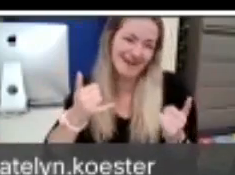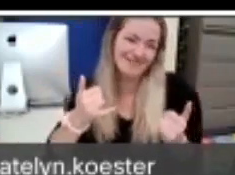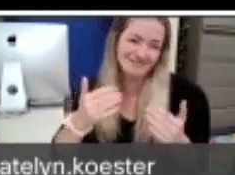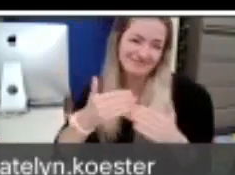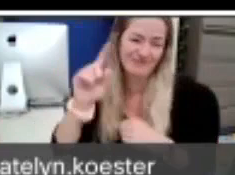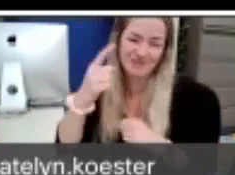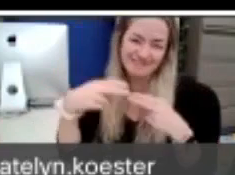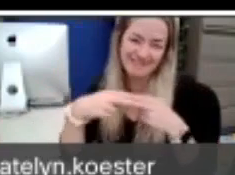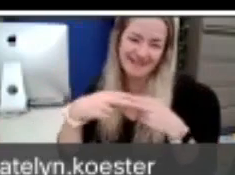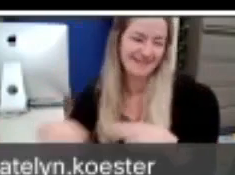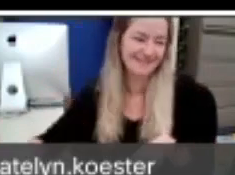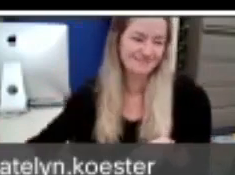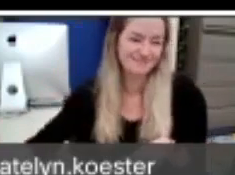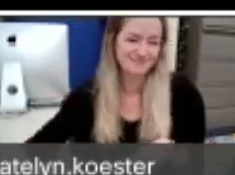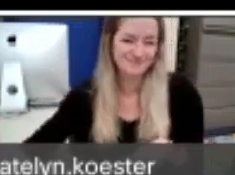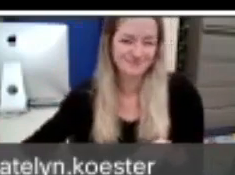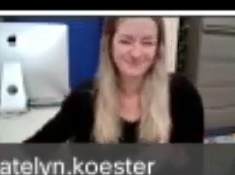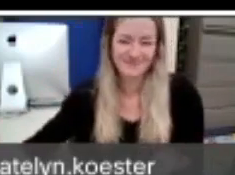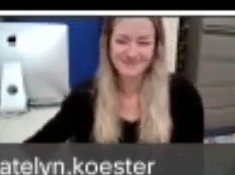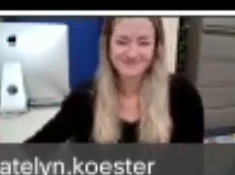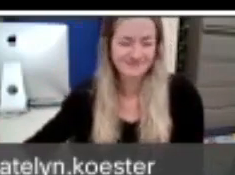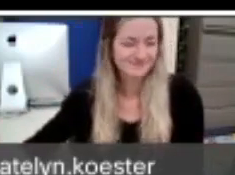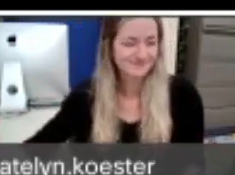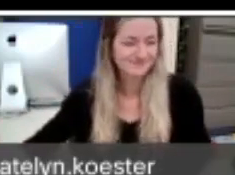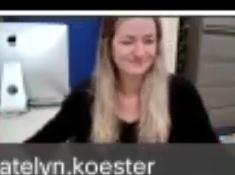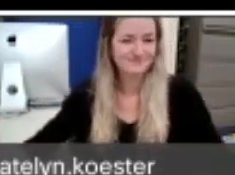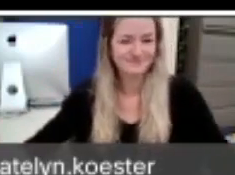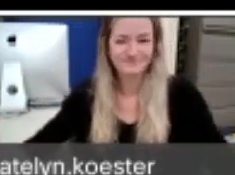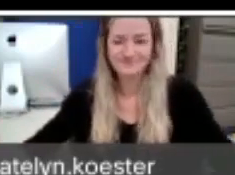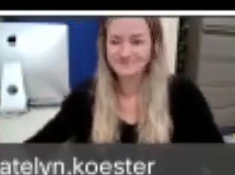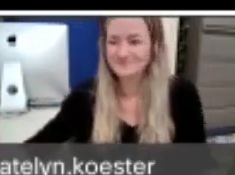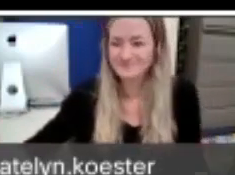Okay, so I guess we'll go ahead and start now with the first slide. Go ahead.